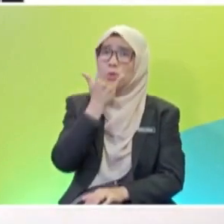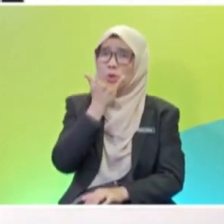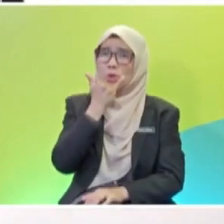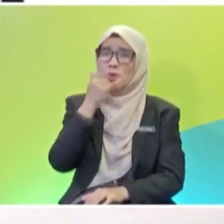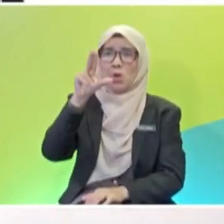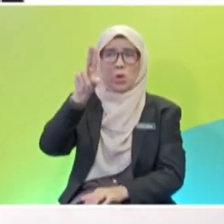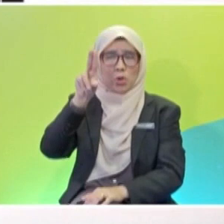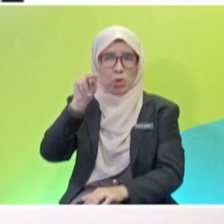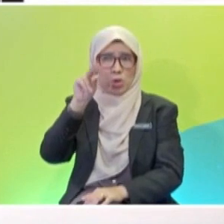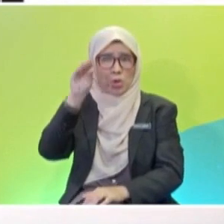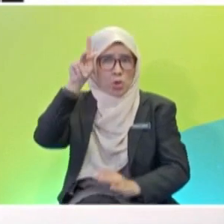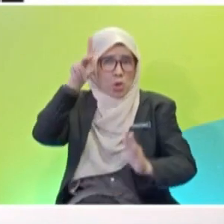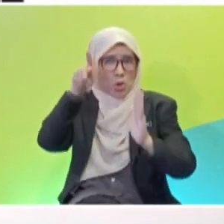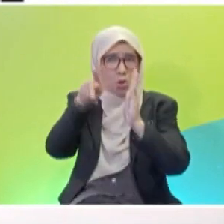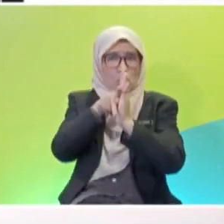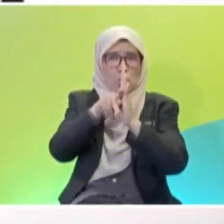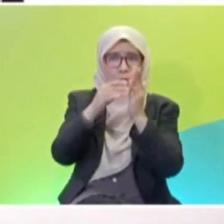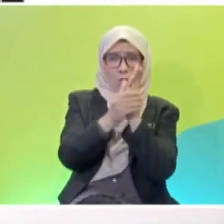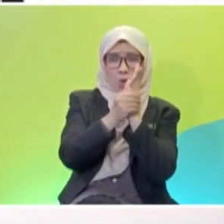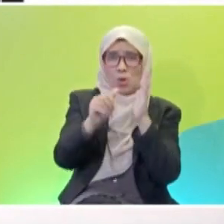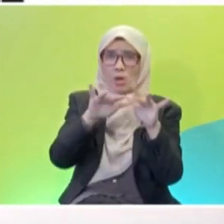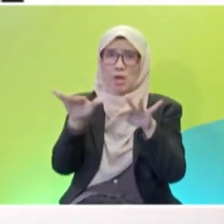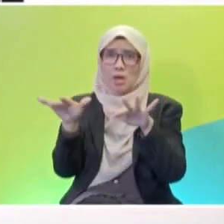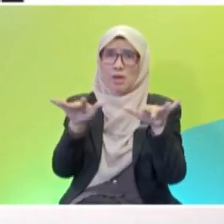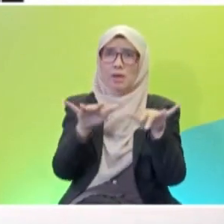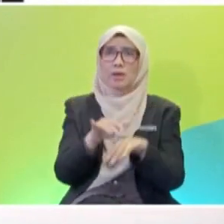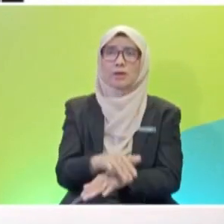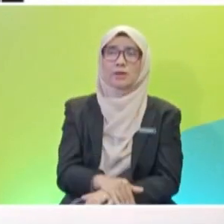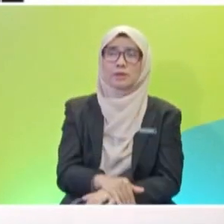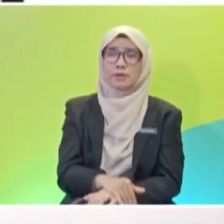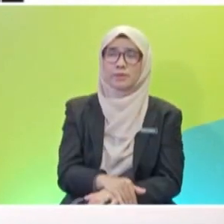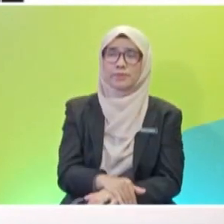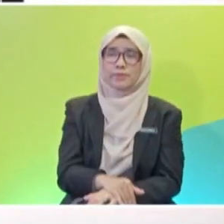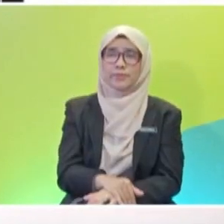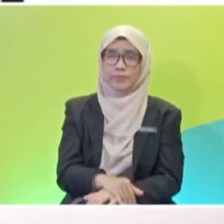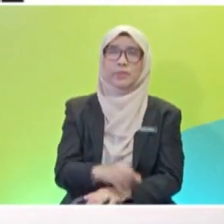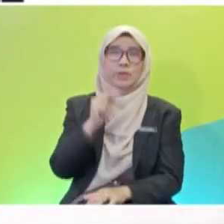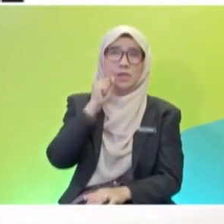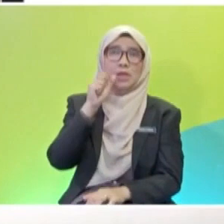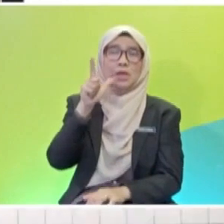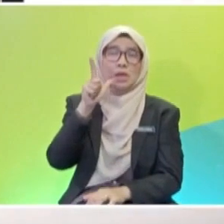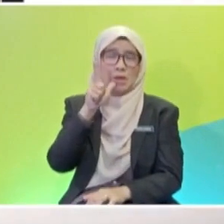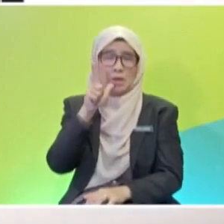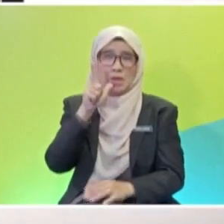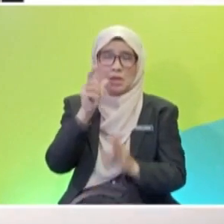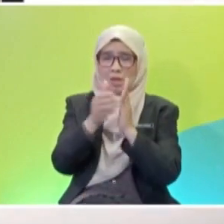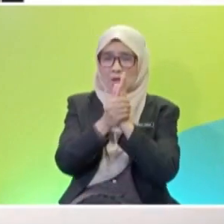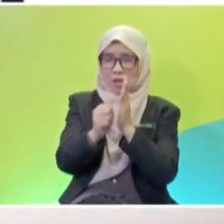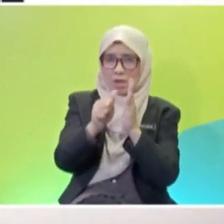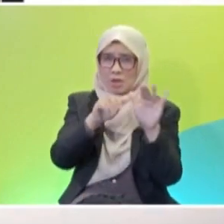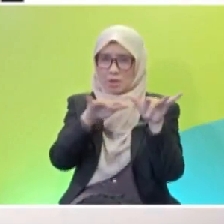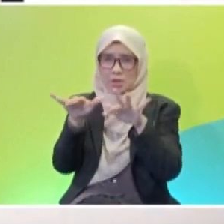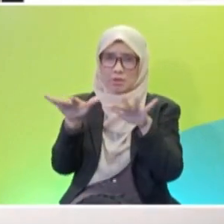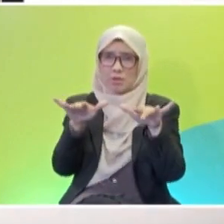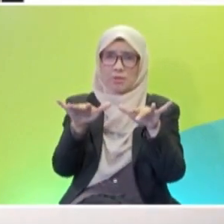you? Yes or no? I personally think photo manipulation brings more harm than benefit.